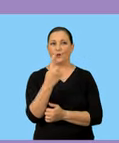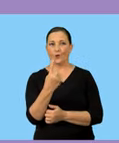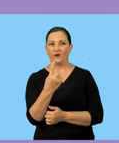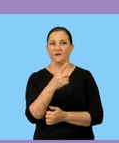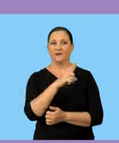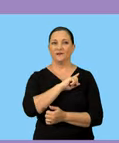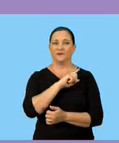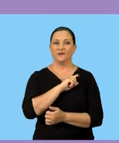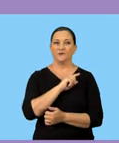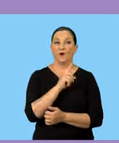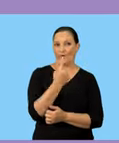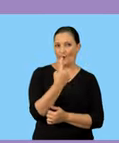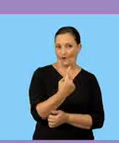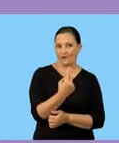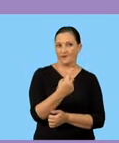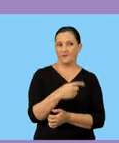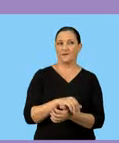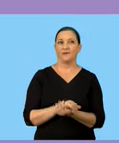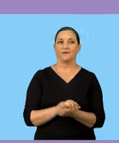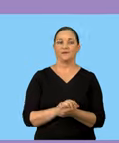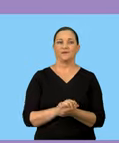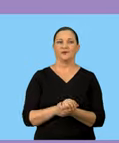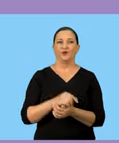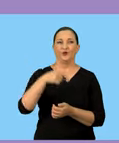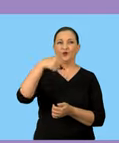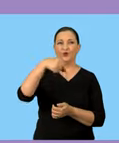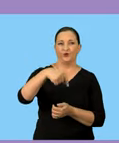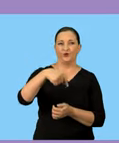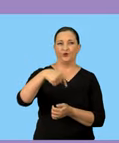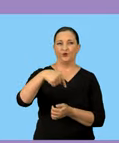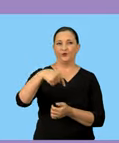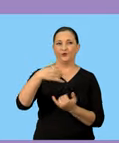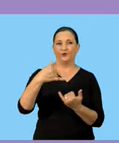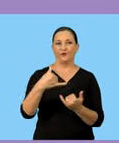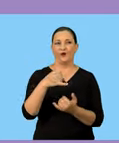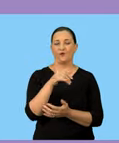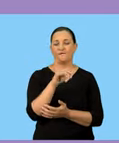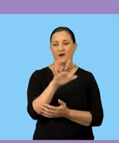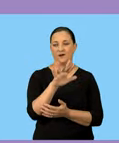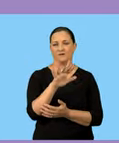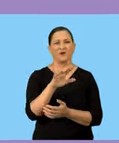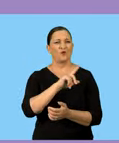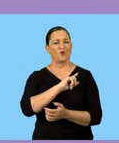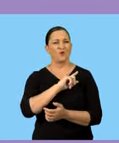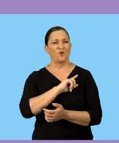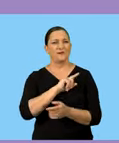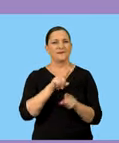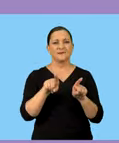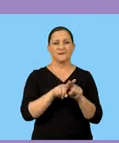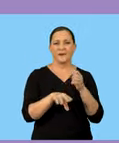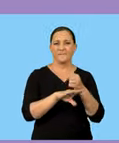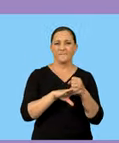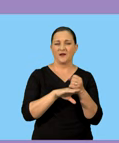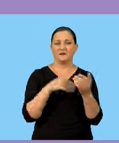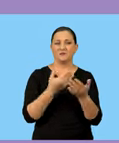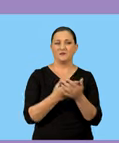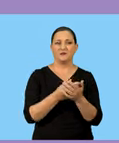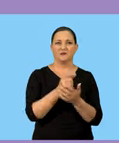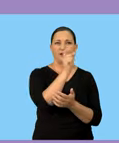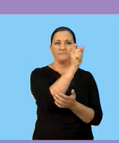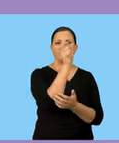by 1, that is 5. And then we have q squared multiplied by q cubed. and that is going to be q exponent